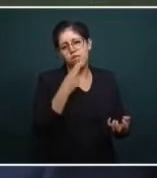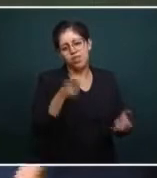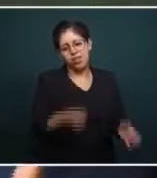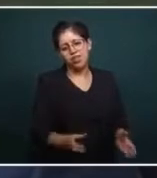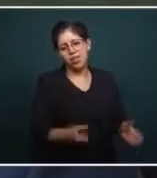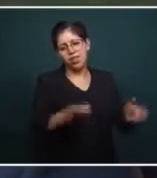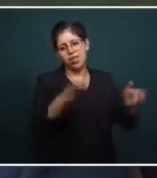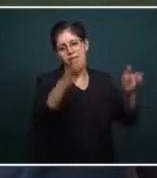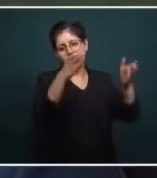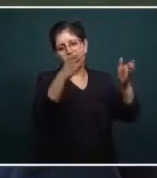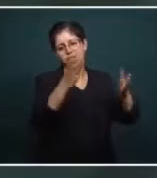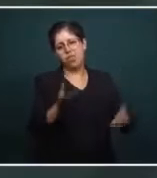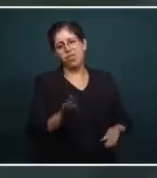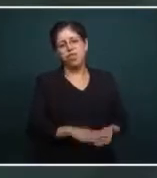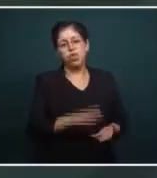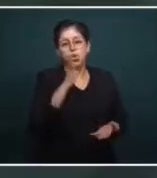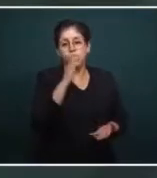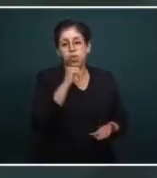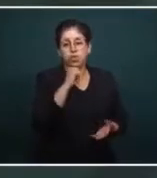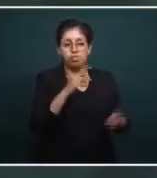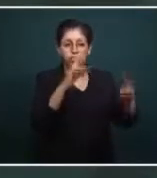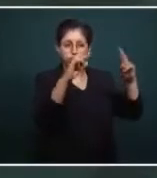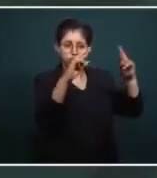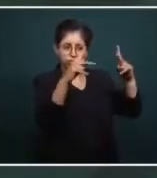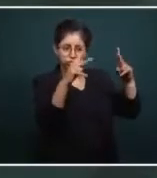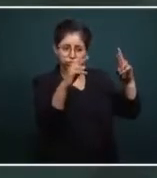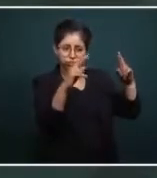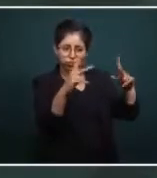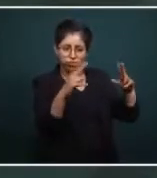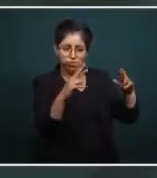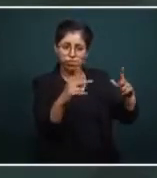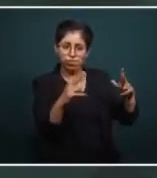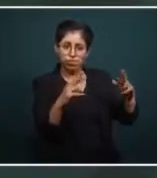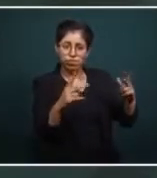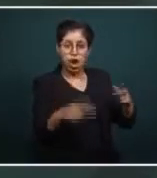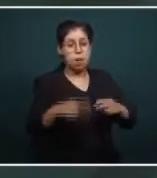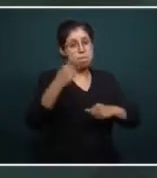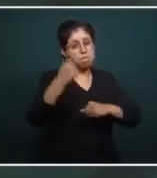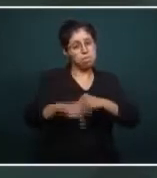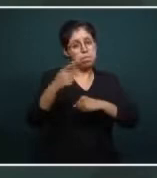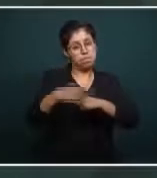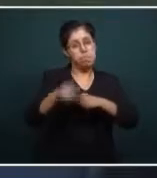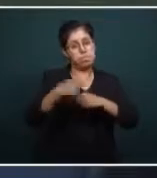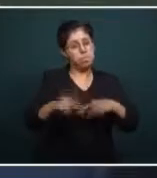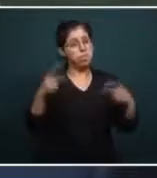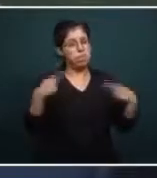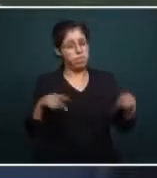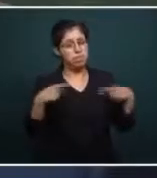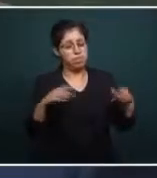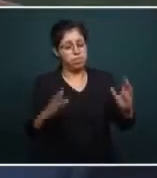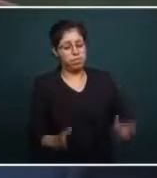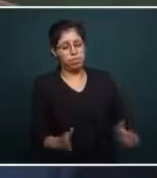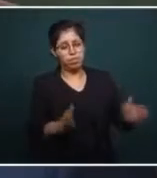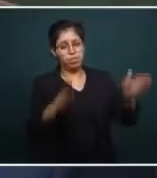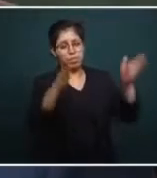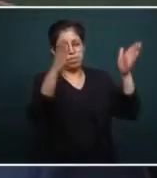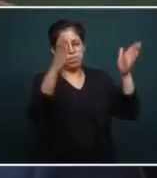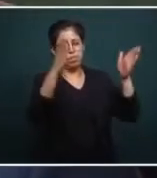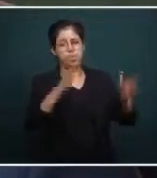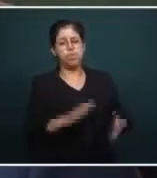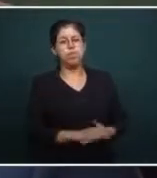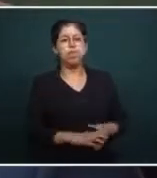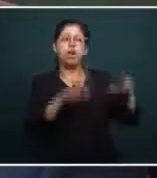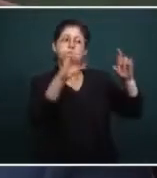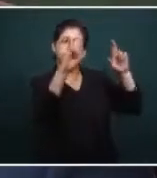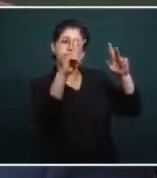y no resistió. and it did Sobre not todo, resist. Tuvieron temblores There was some y está